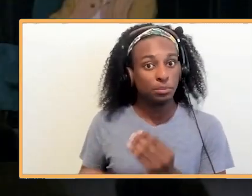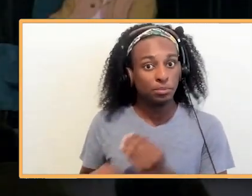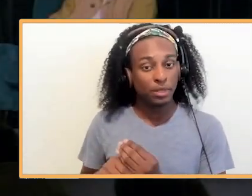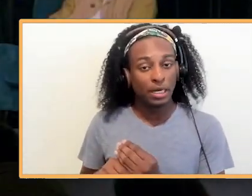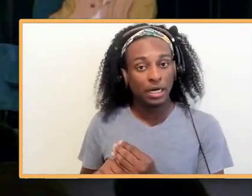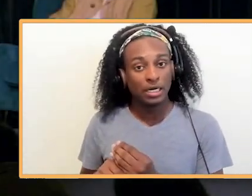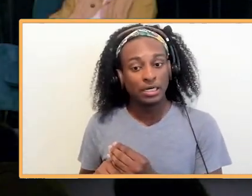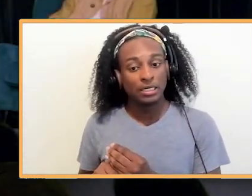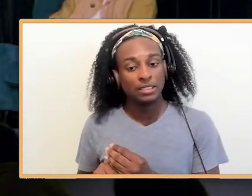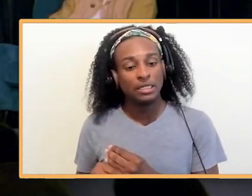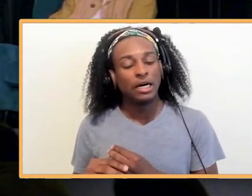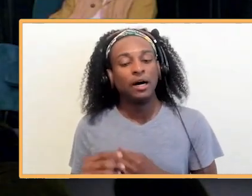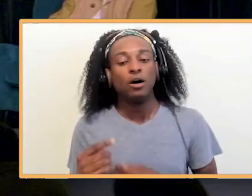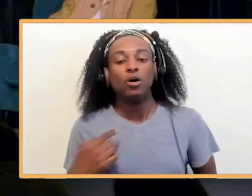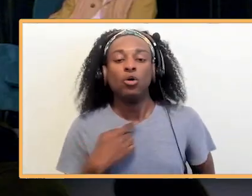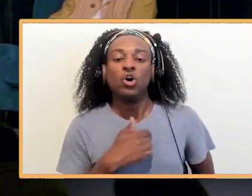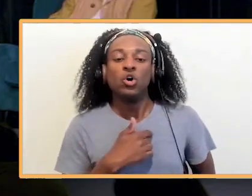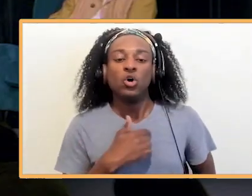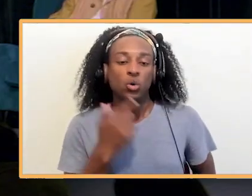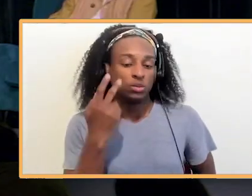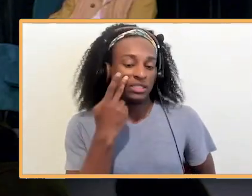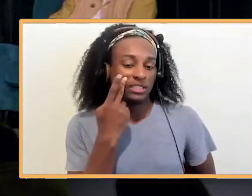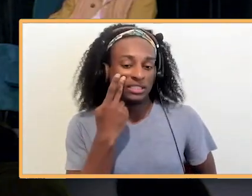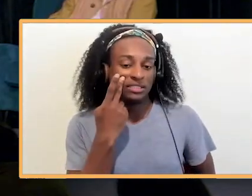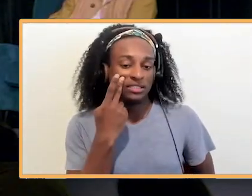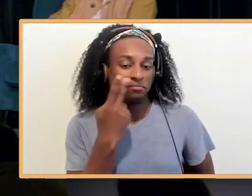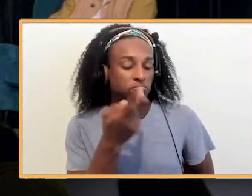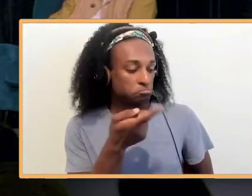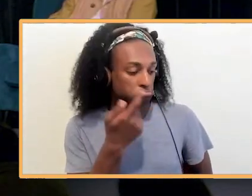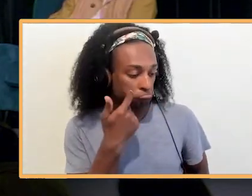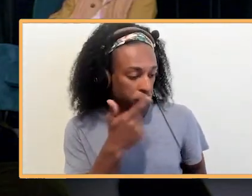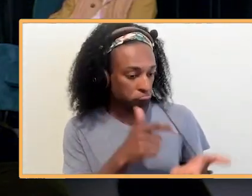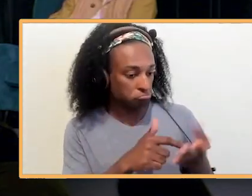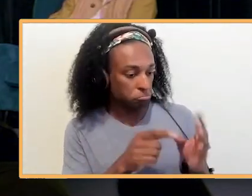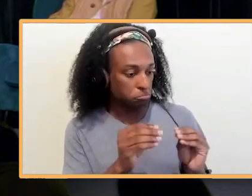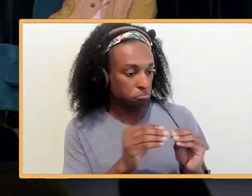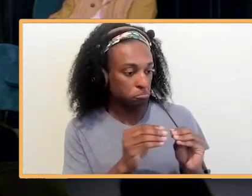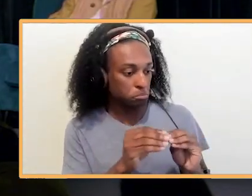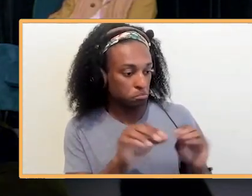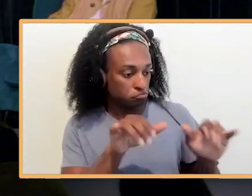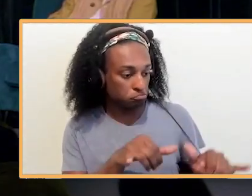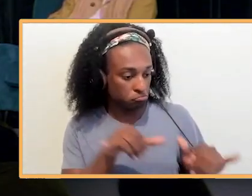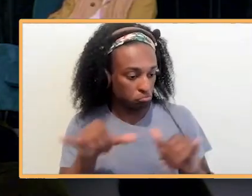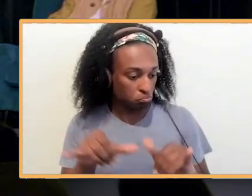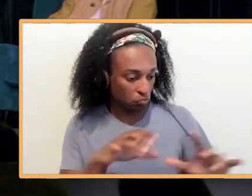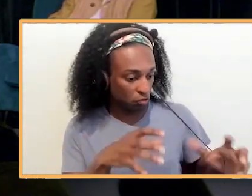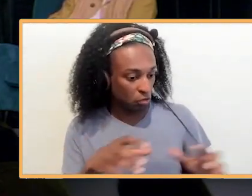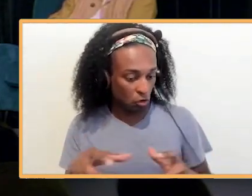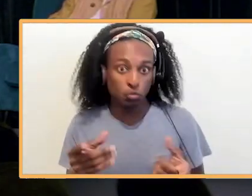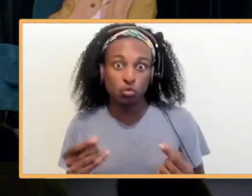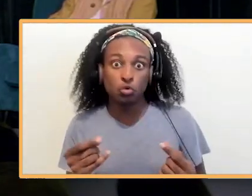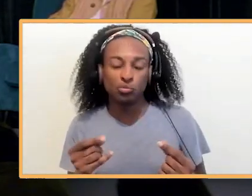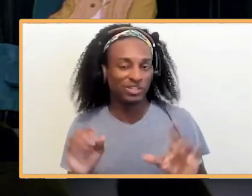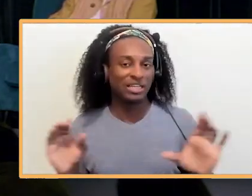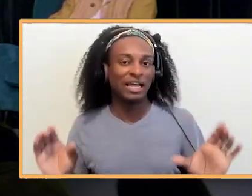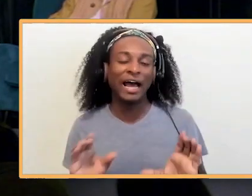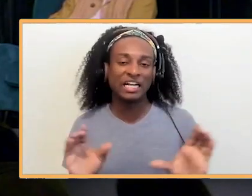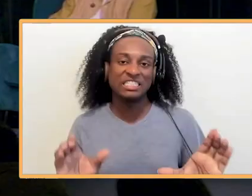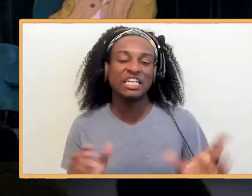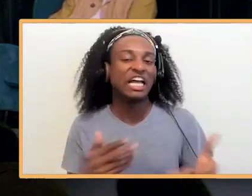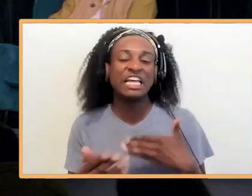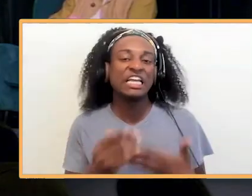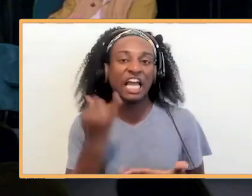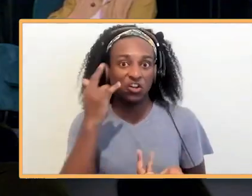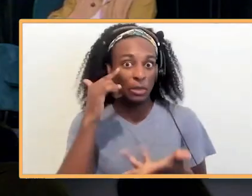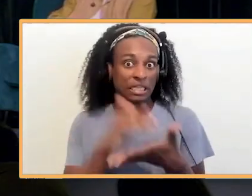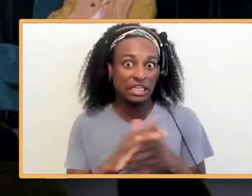similarities in the actions even if the beliefs are believed to